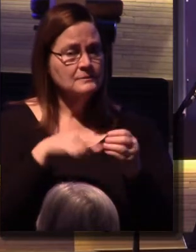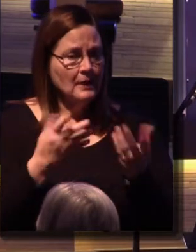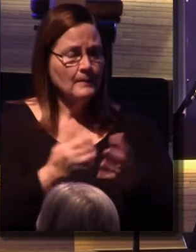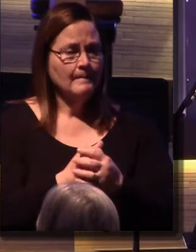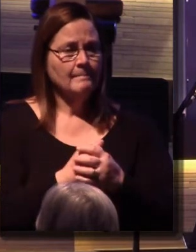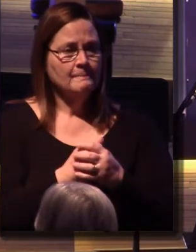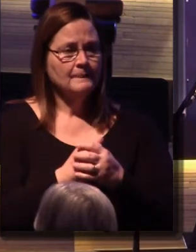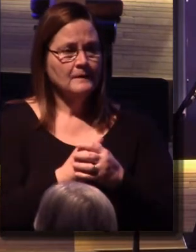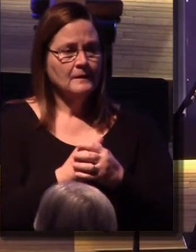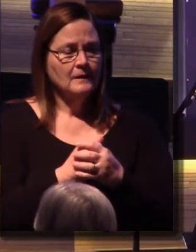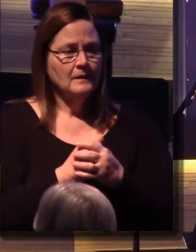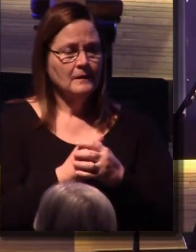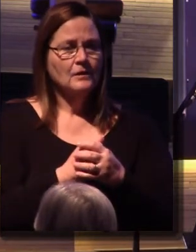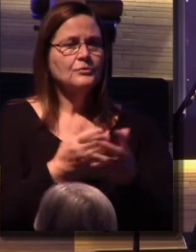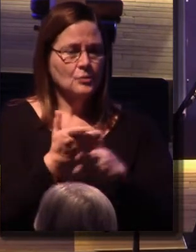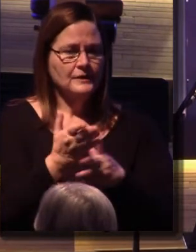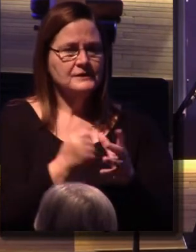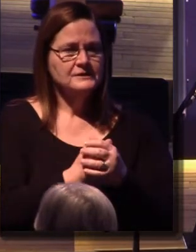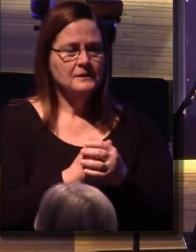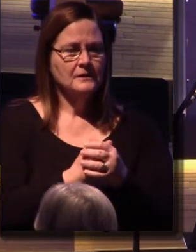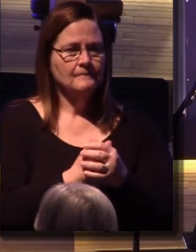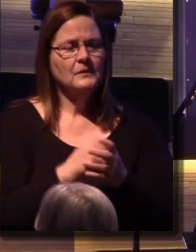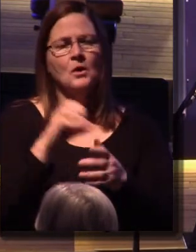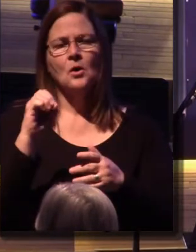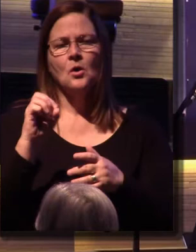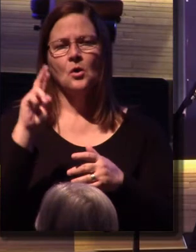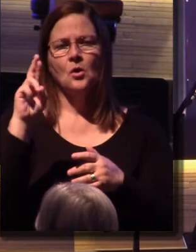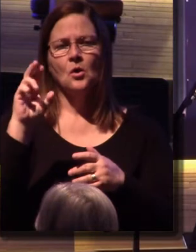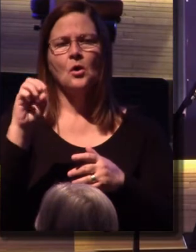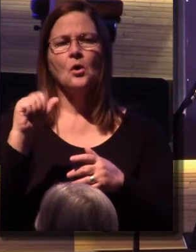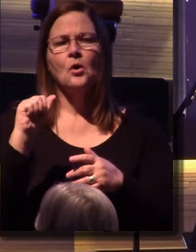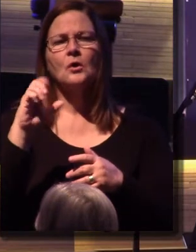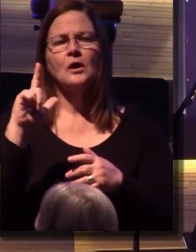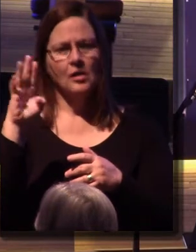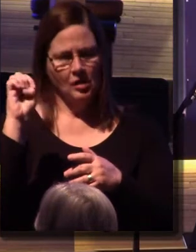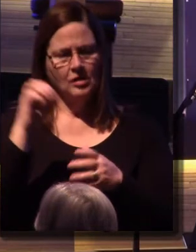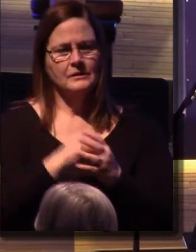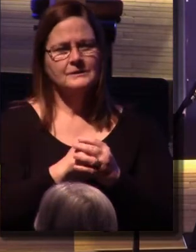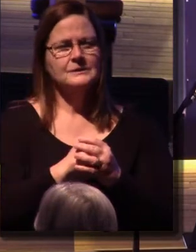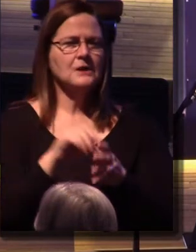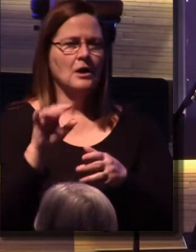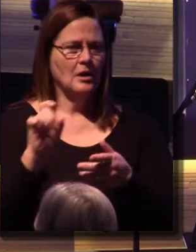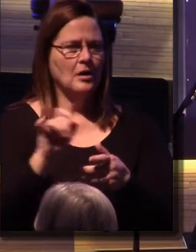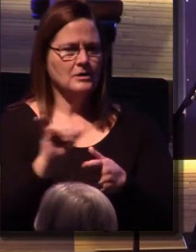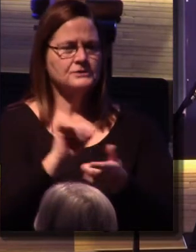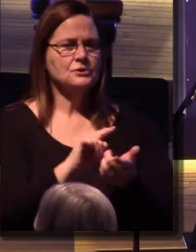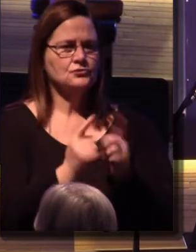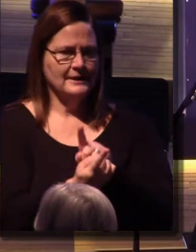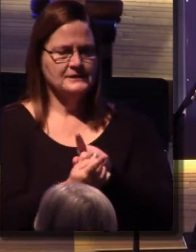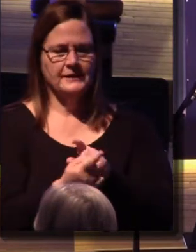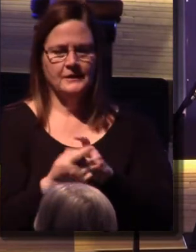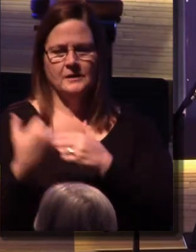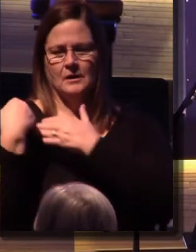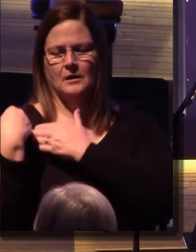which he will speak in this oracle, or burden is another translation of the same word, is something that is